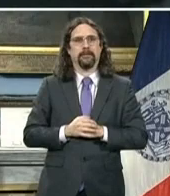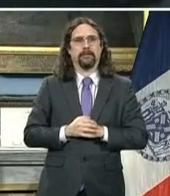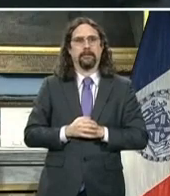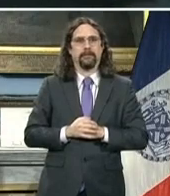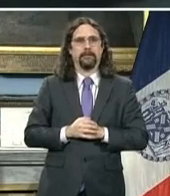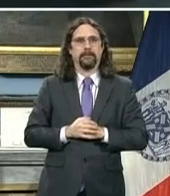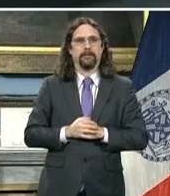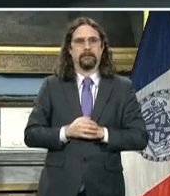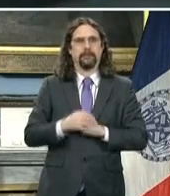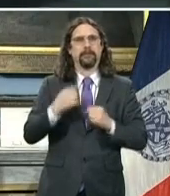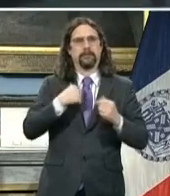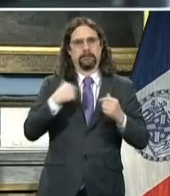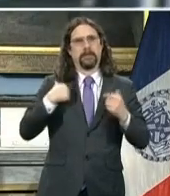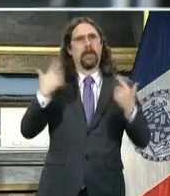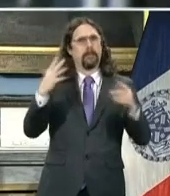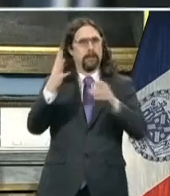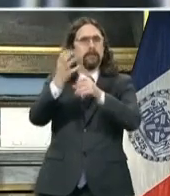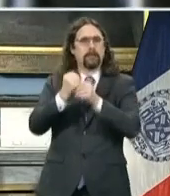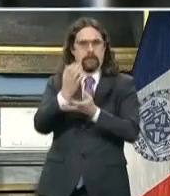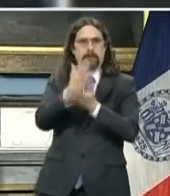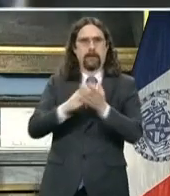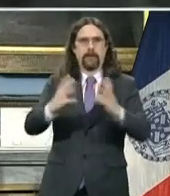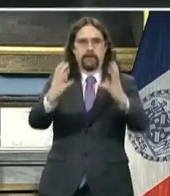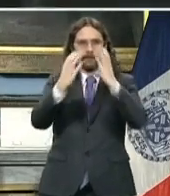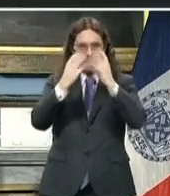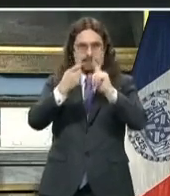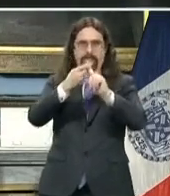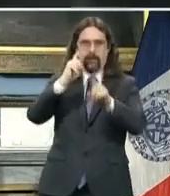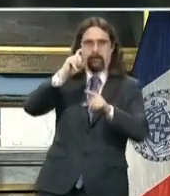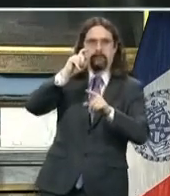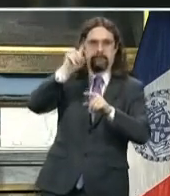and to Jared Kushner for the role that he played as well.